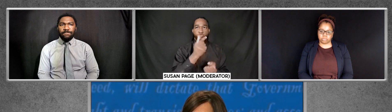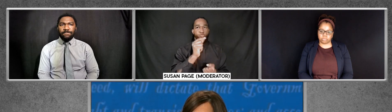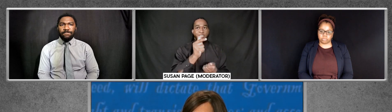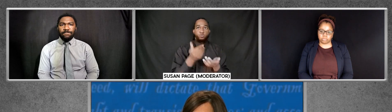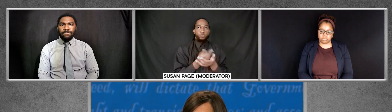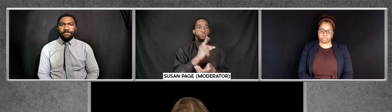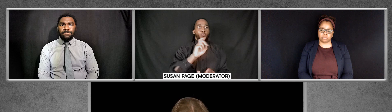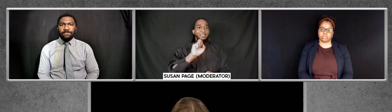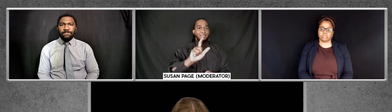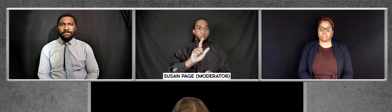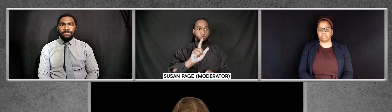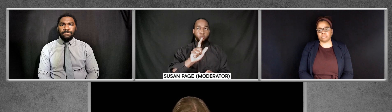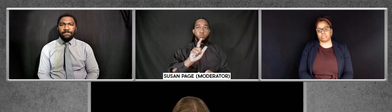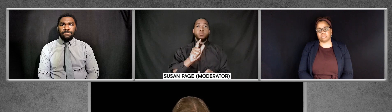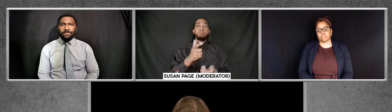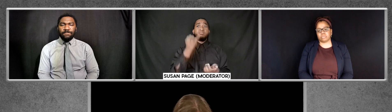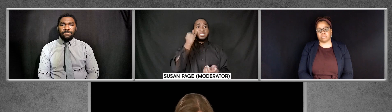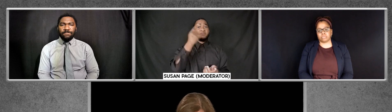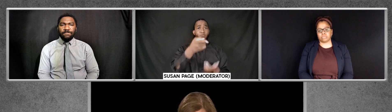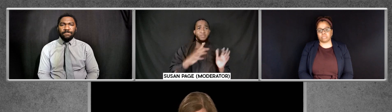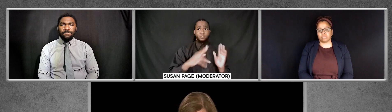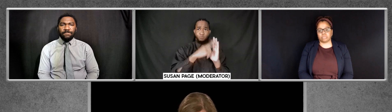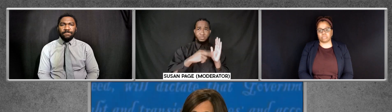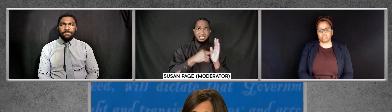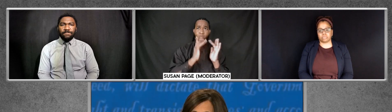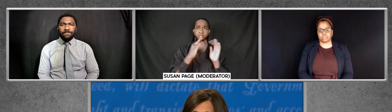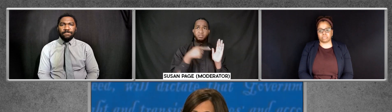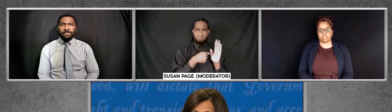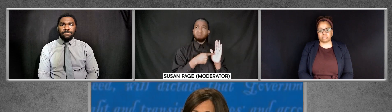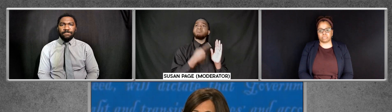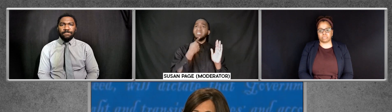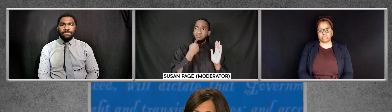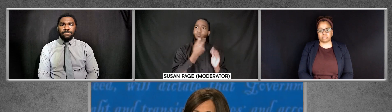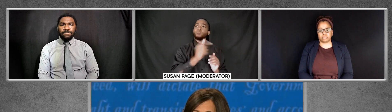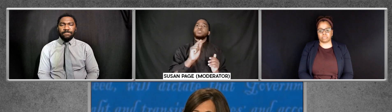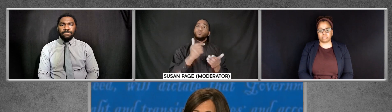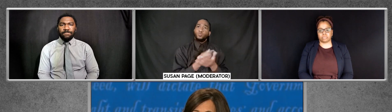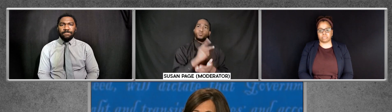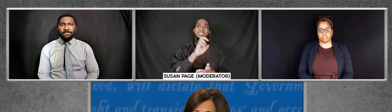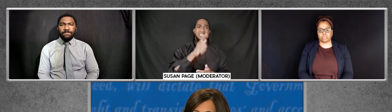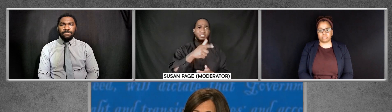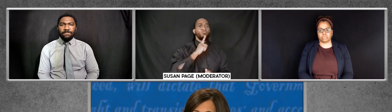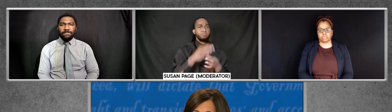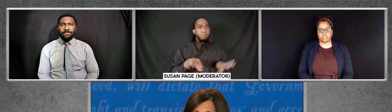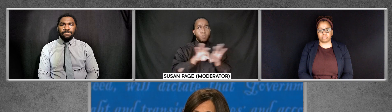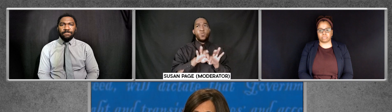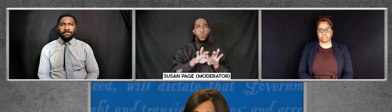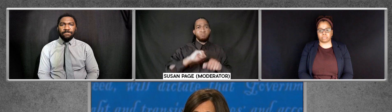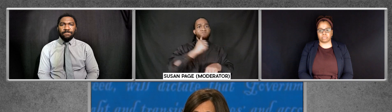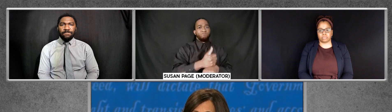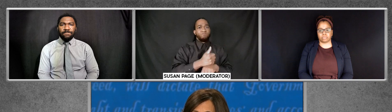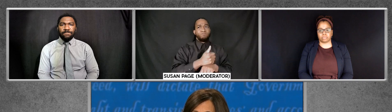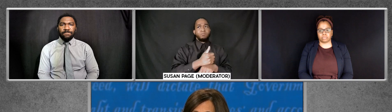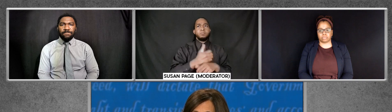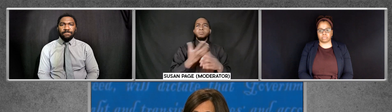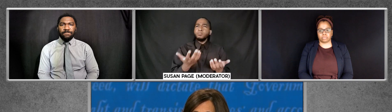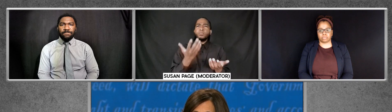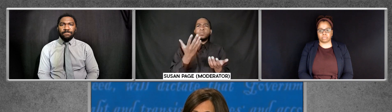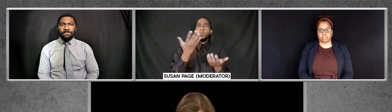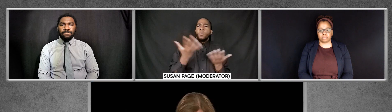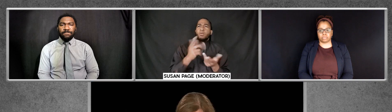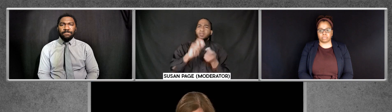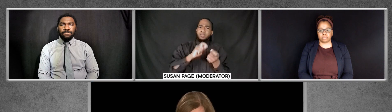Biden-Harris campaign website, it describes the Green New Deal as a crucial framework. What exactly would be the stance of a